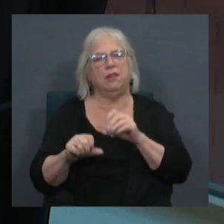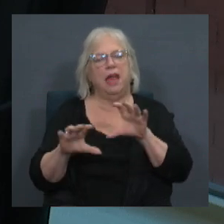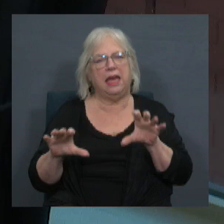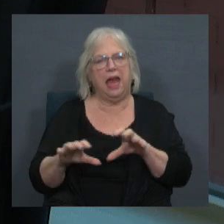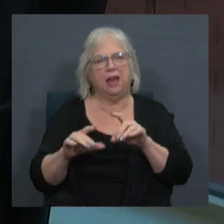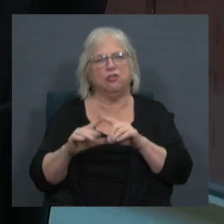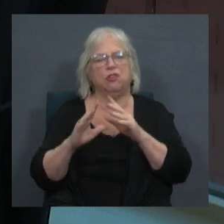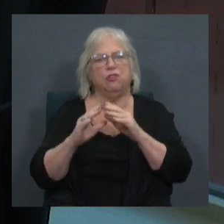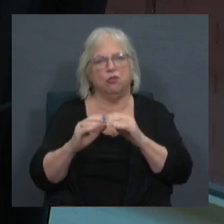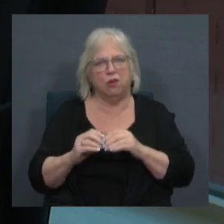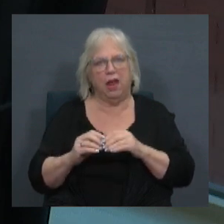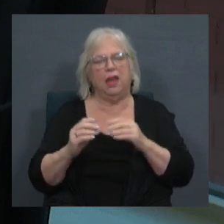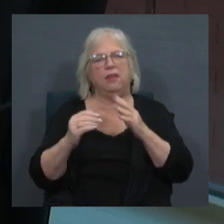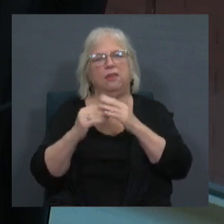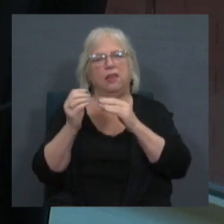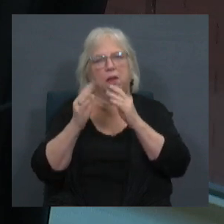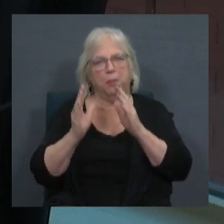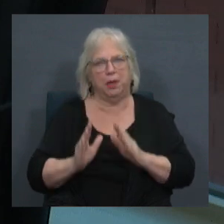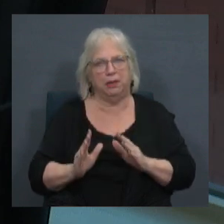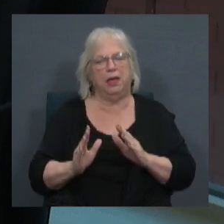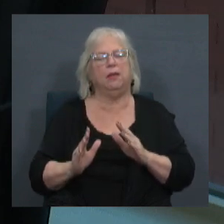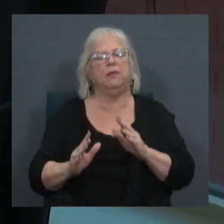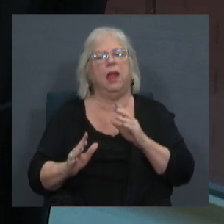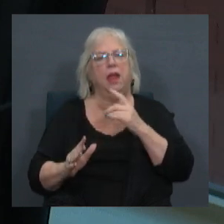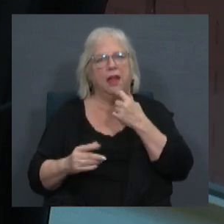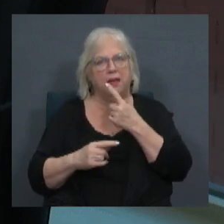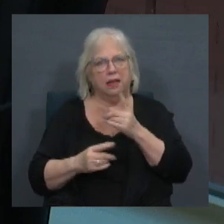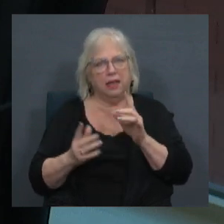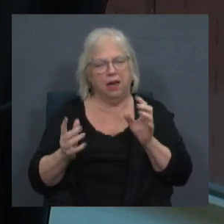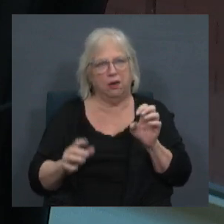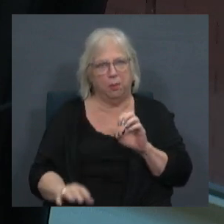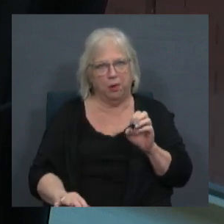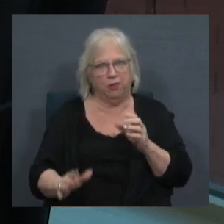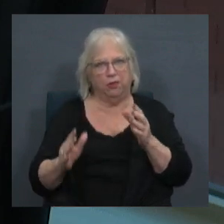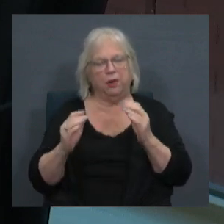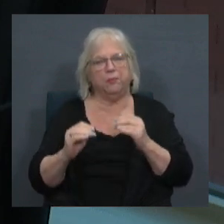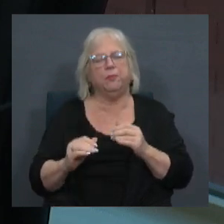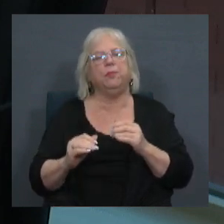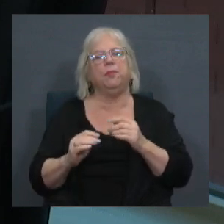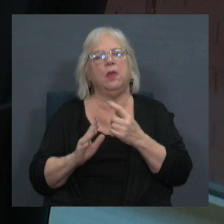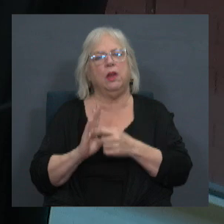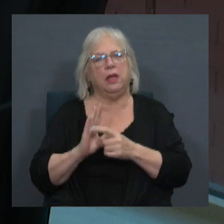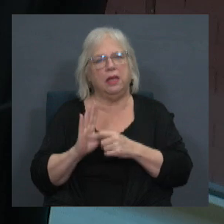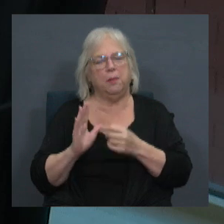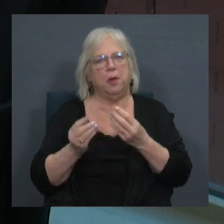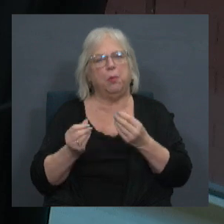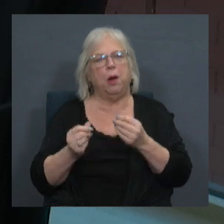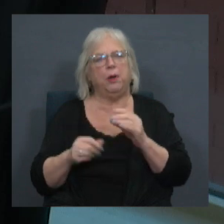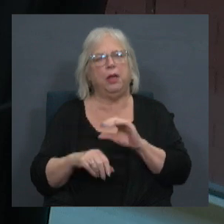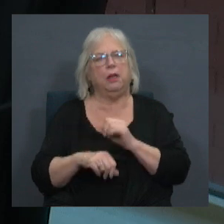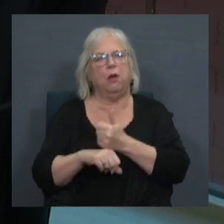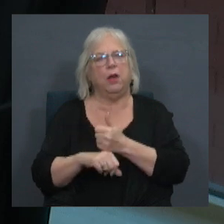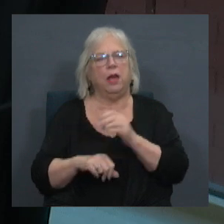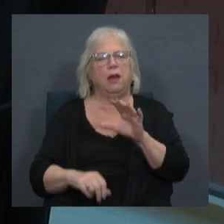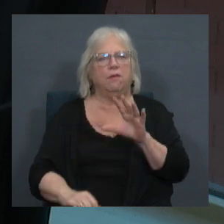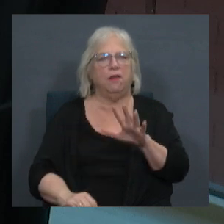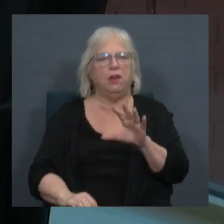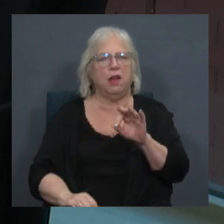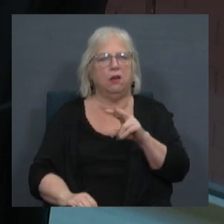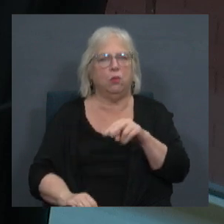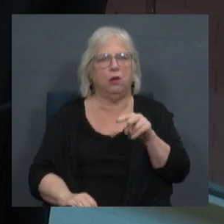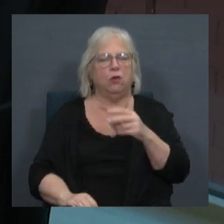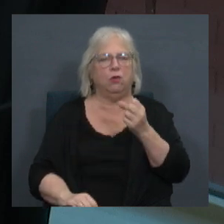as is necessary to raise and remove said structure, to declare an emergency. An ordinance to condemn the property located at 5922